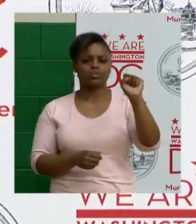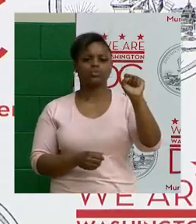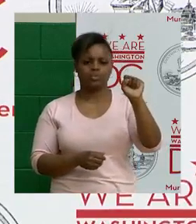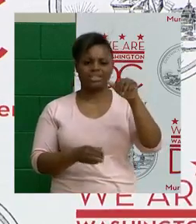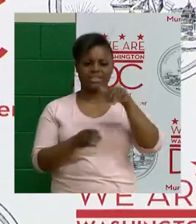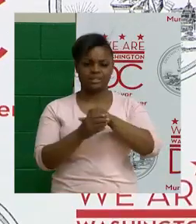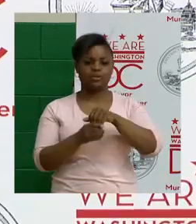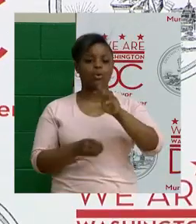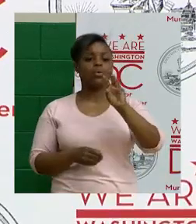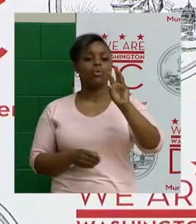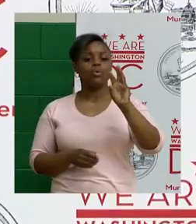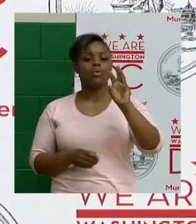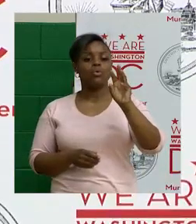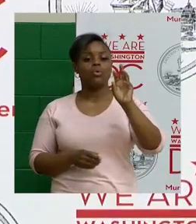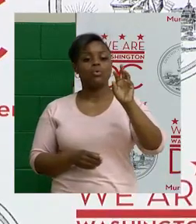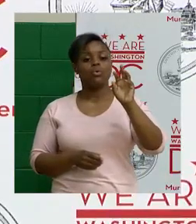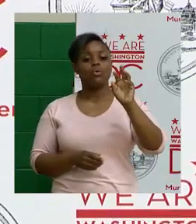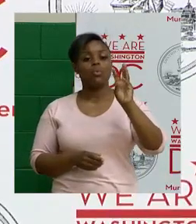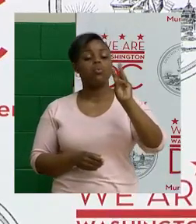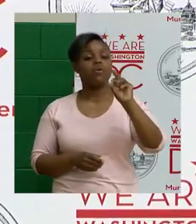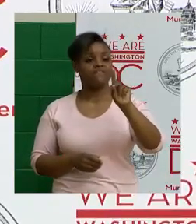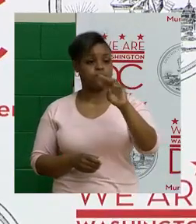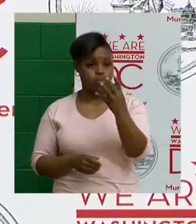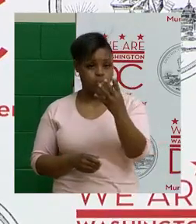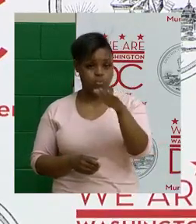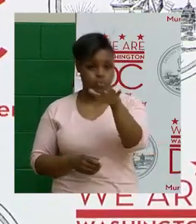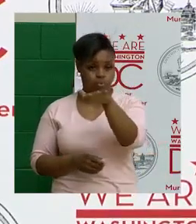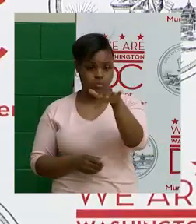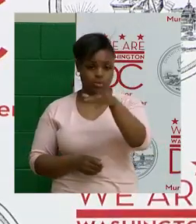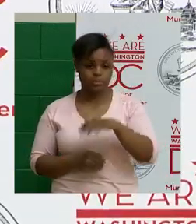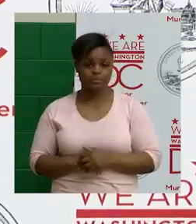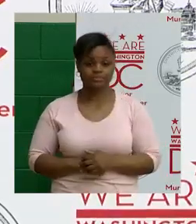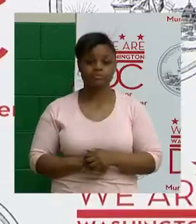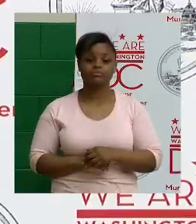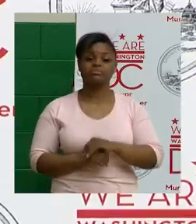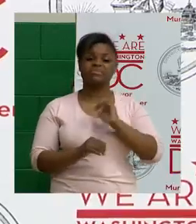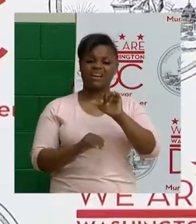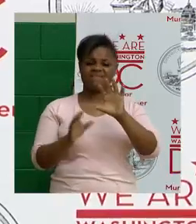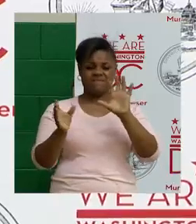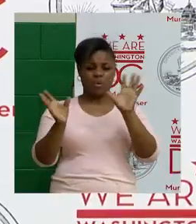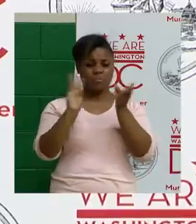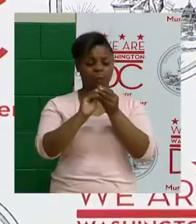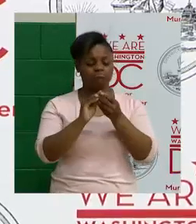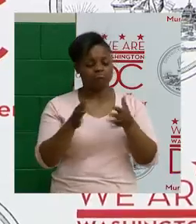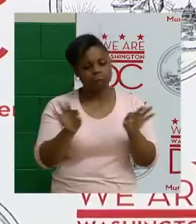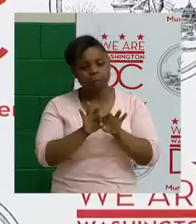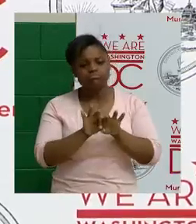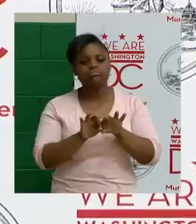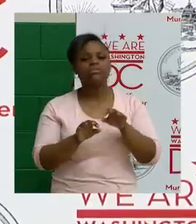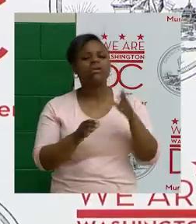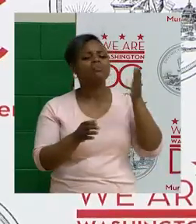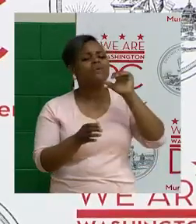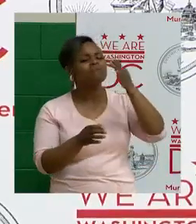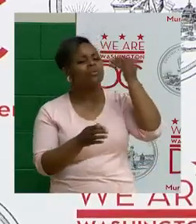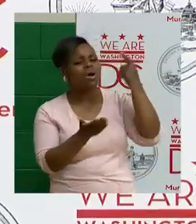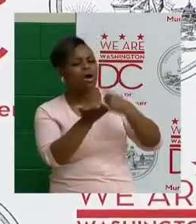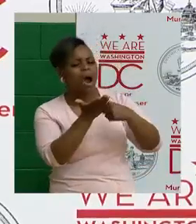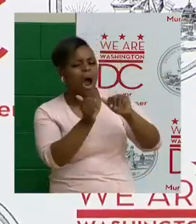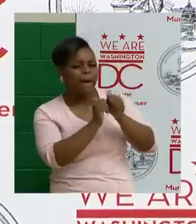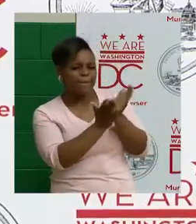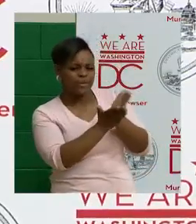are key for a couple of reasons. We talk about how the budget's built. We talk about all the